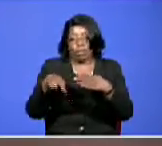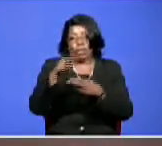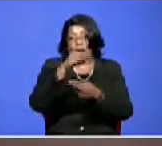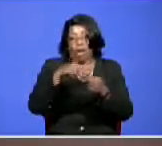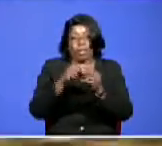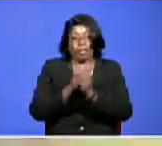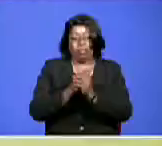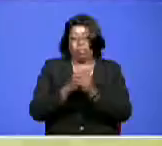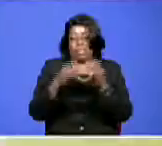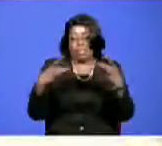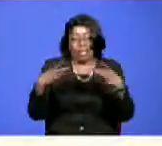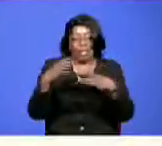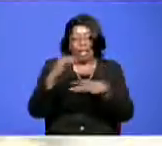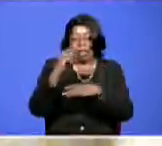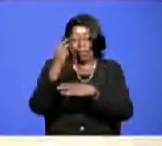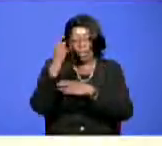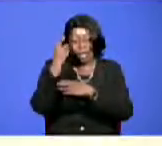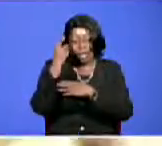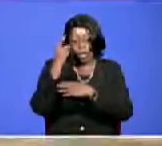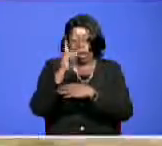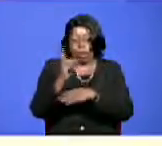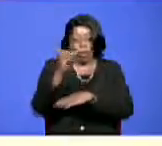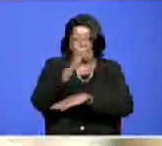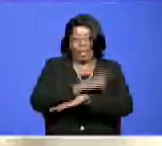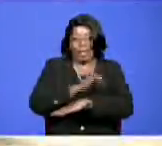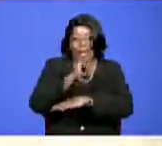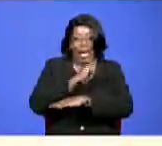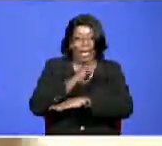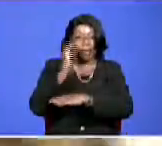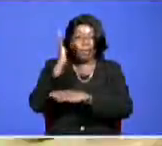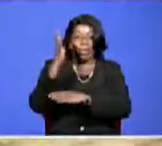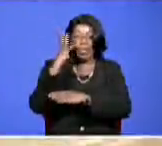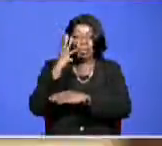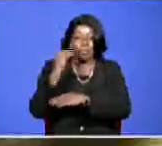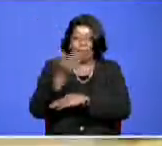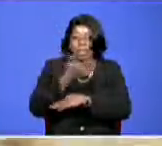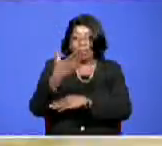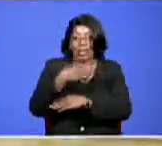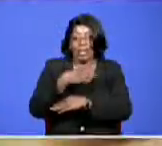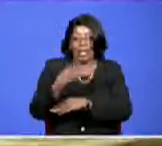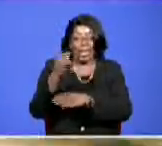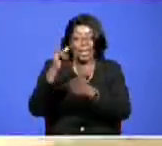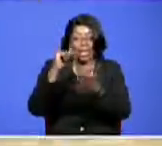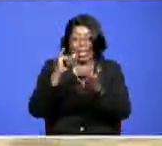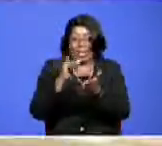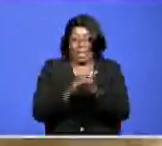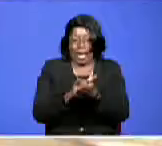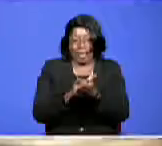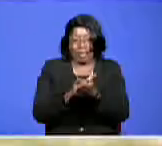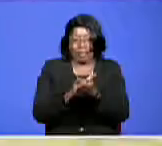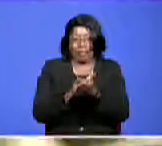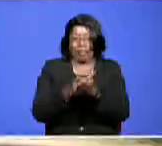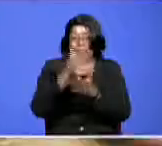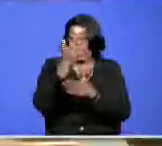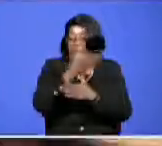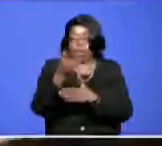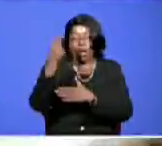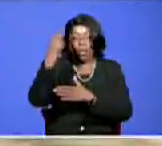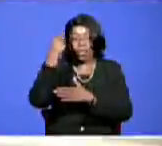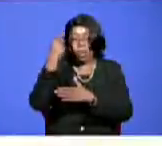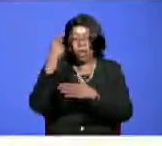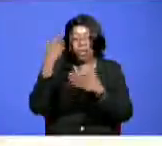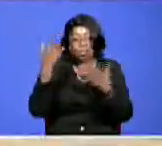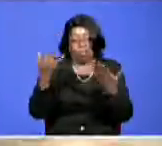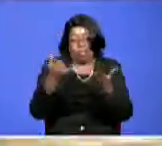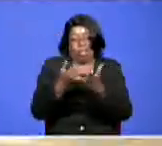I never thought that one day I would experience something like that. Everybody thought it was just